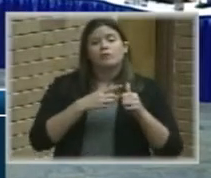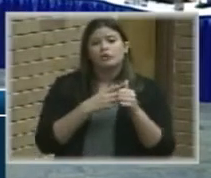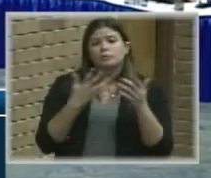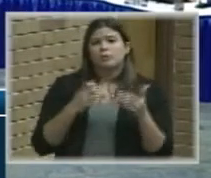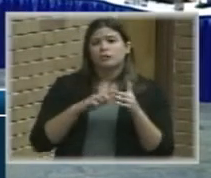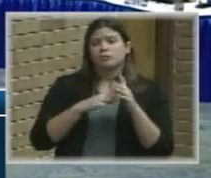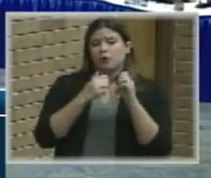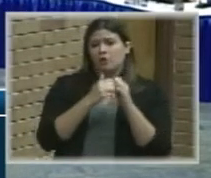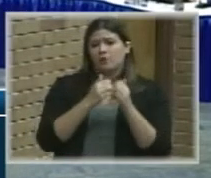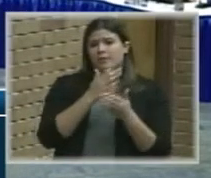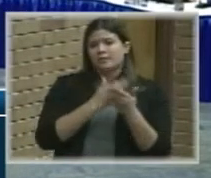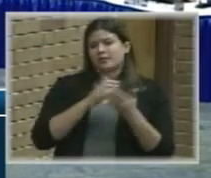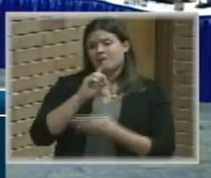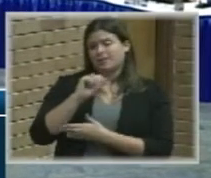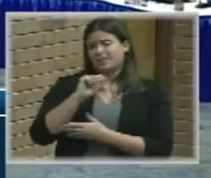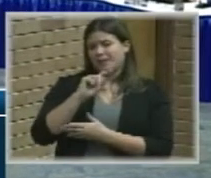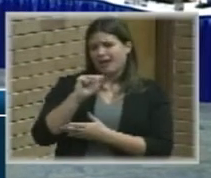data.